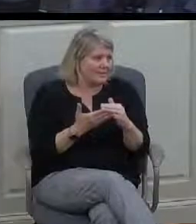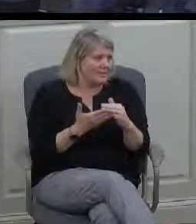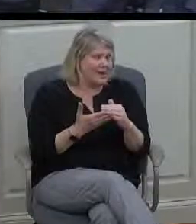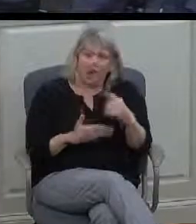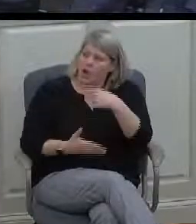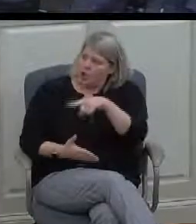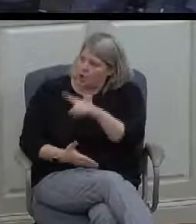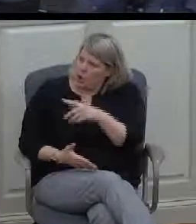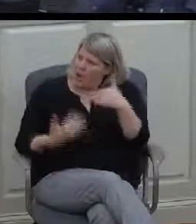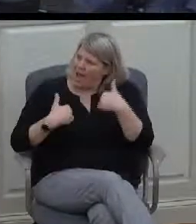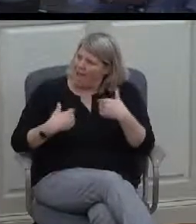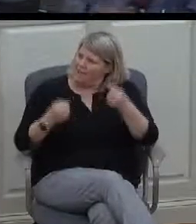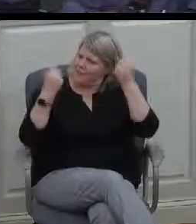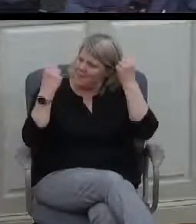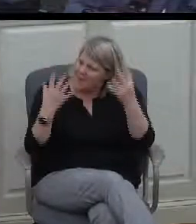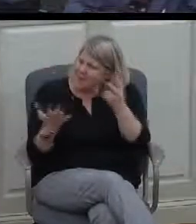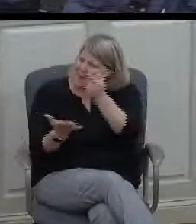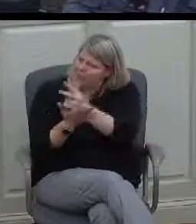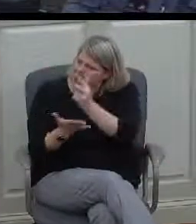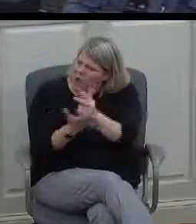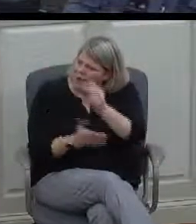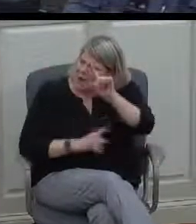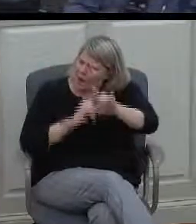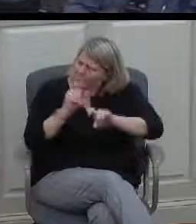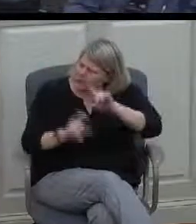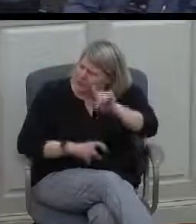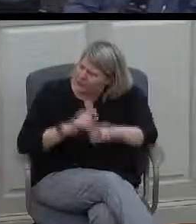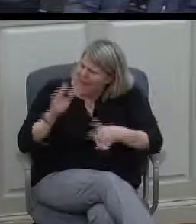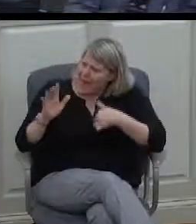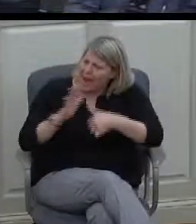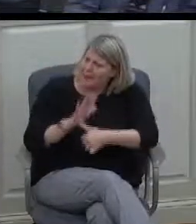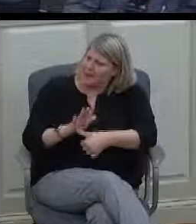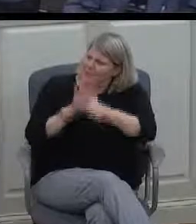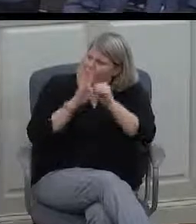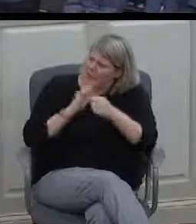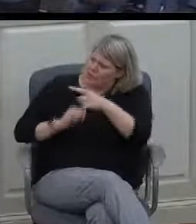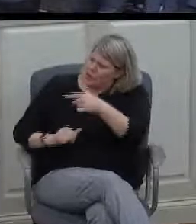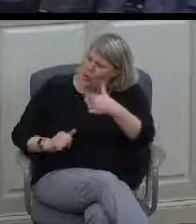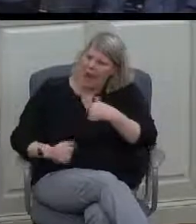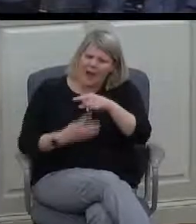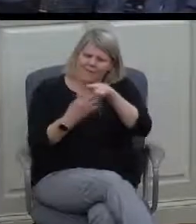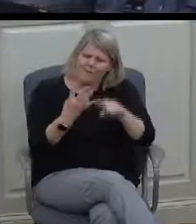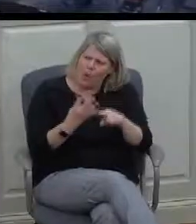you offered there, kept on track, Mayor. I thought that was impressive. I think there were 4 total. You